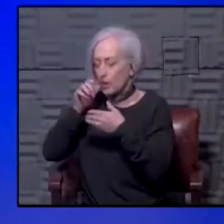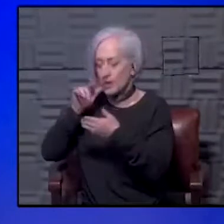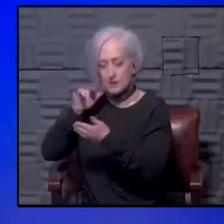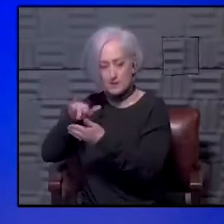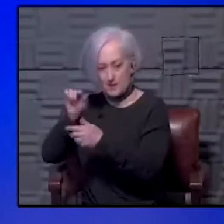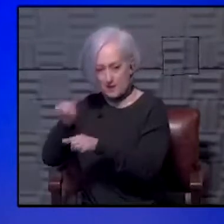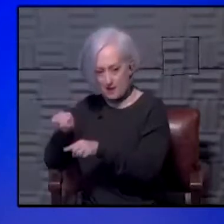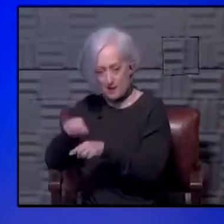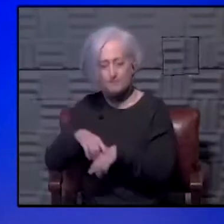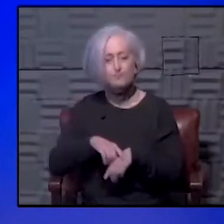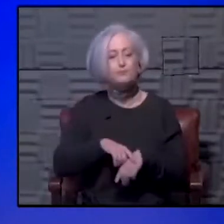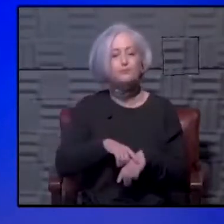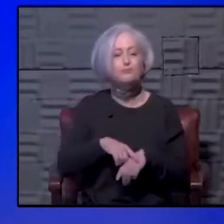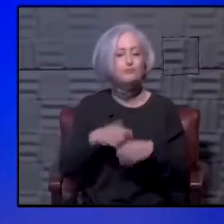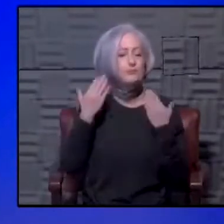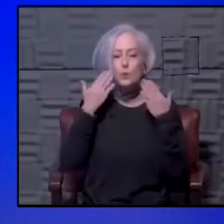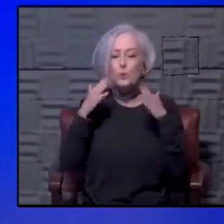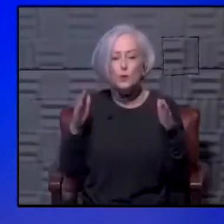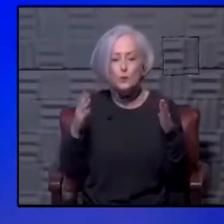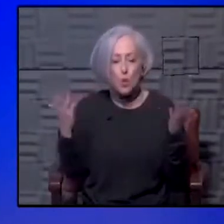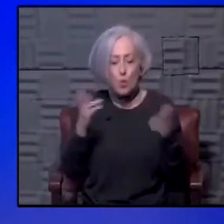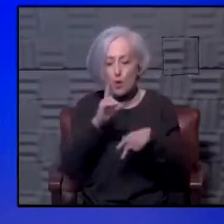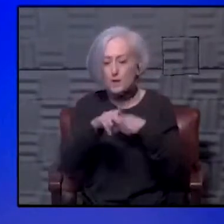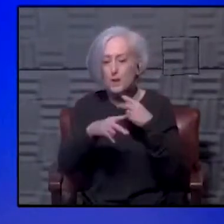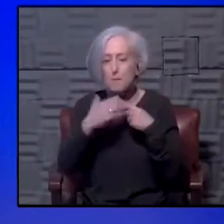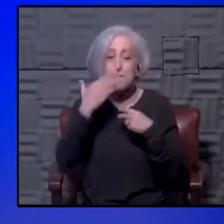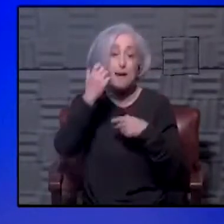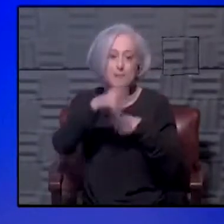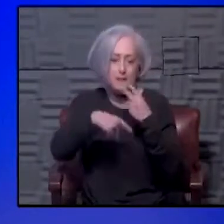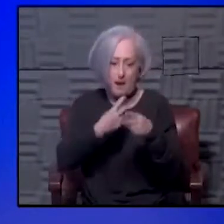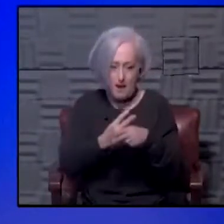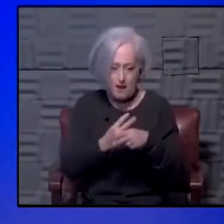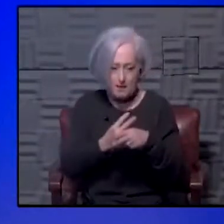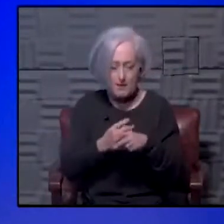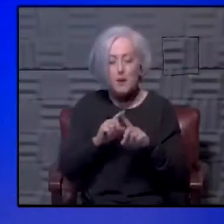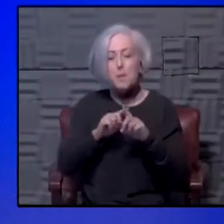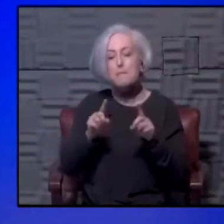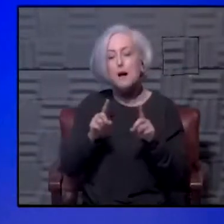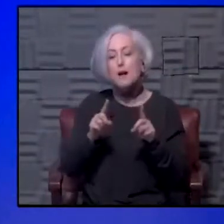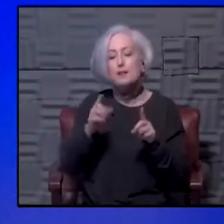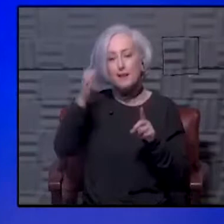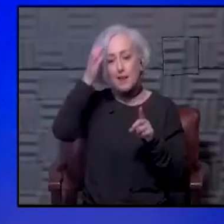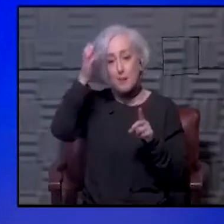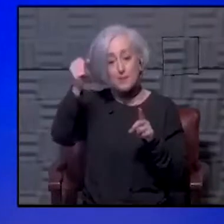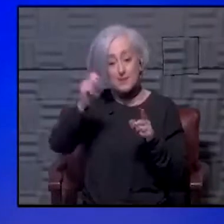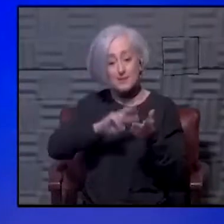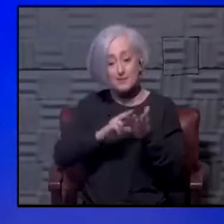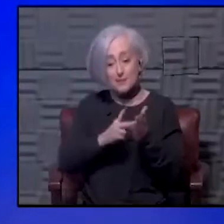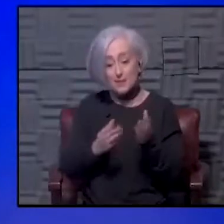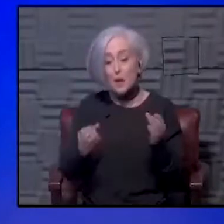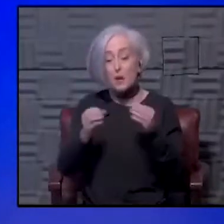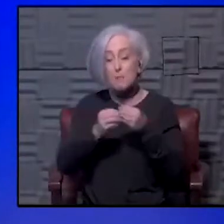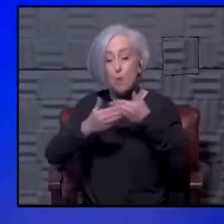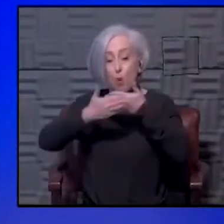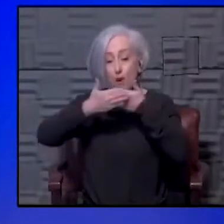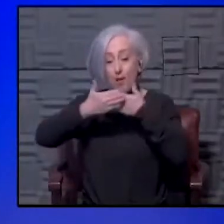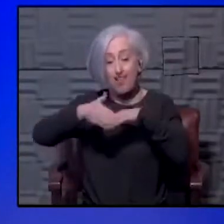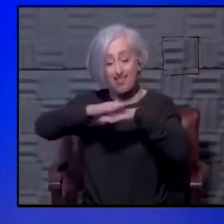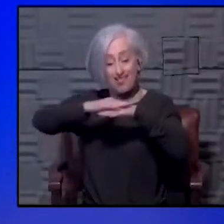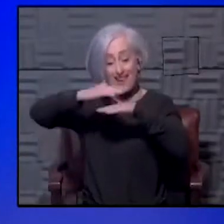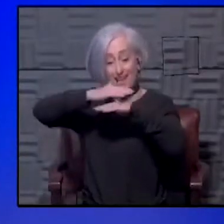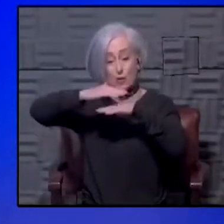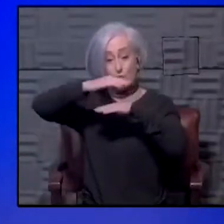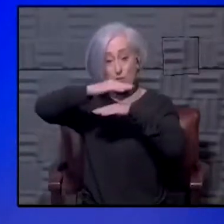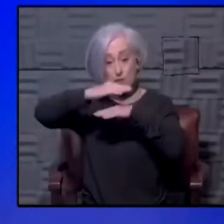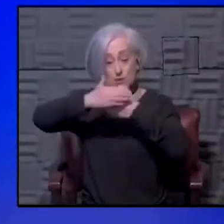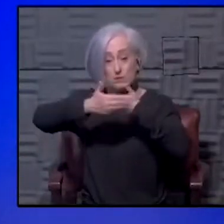But again, going back to Dr. Fauci's words, it's common sense. If you have more layers, you should be able to provide a better barrier if you have